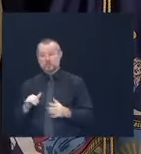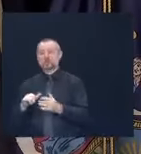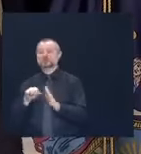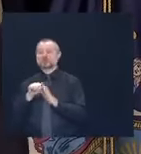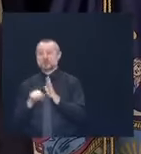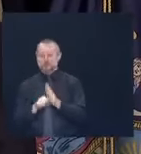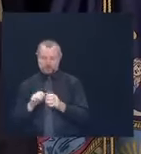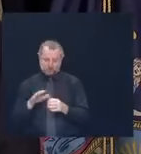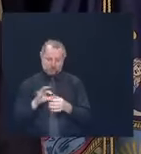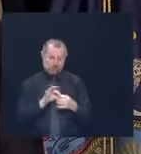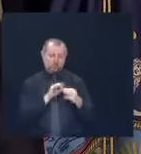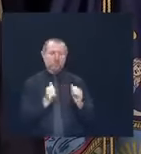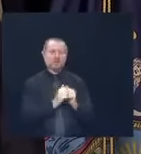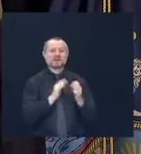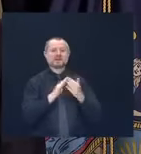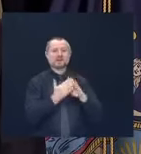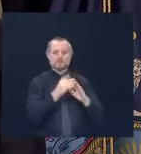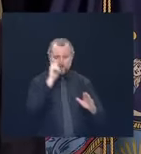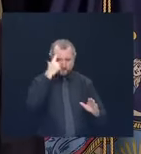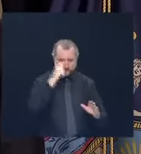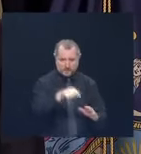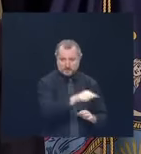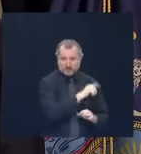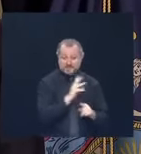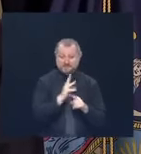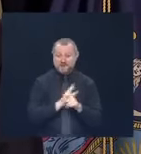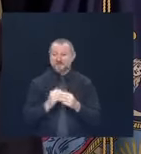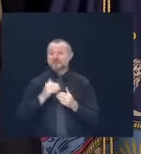governments, but I said 6 months. I